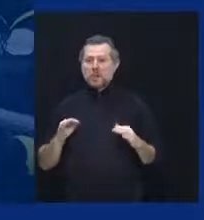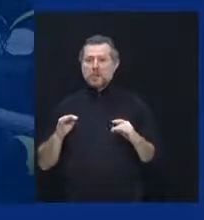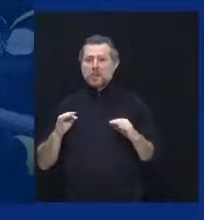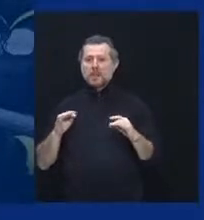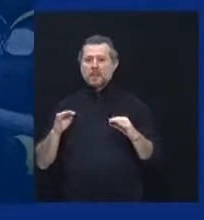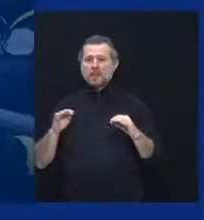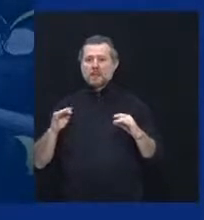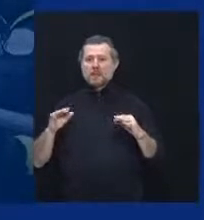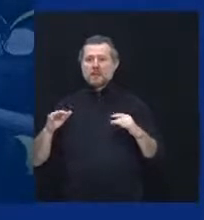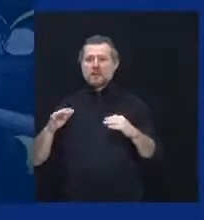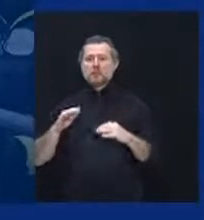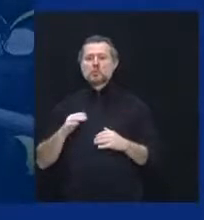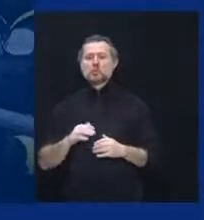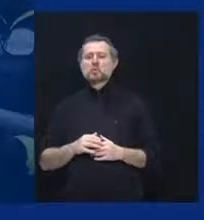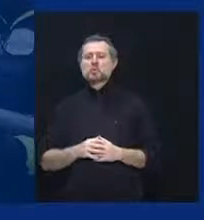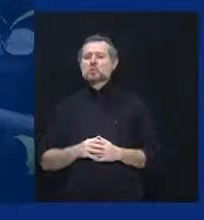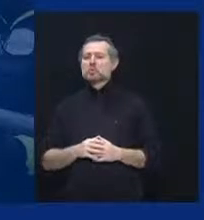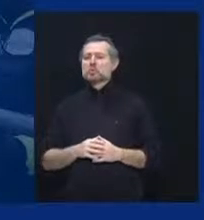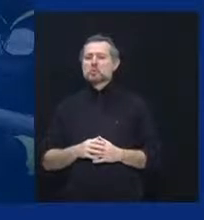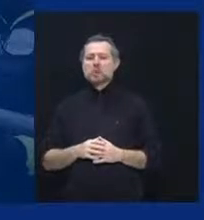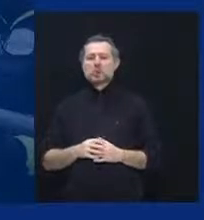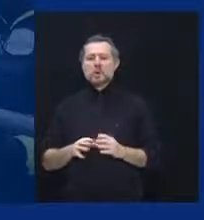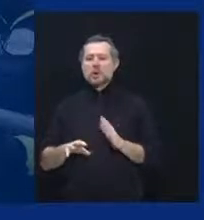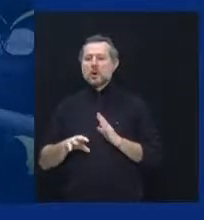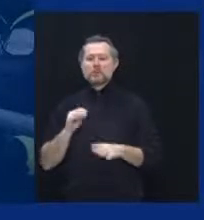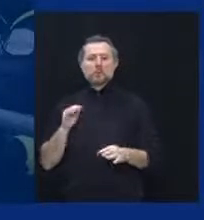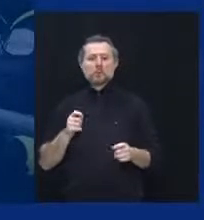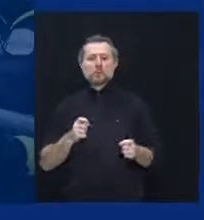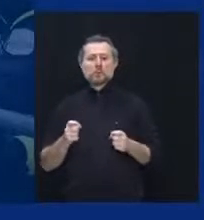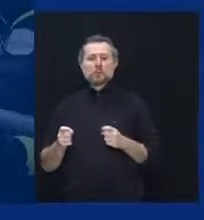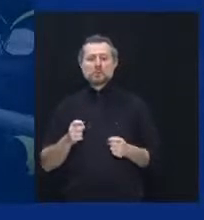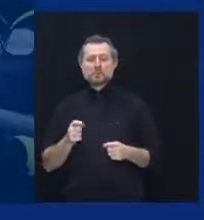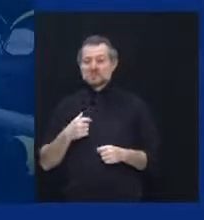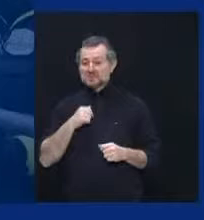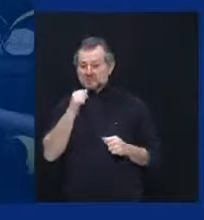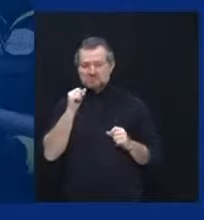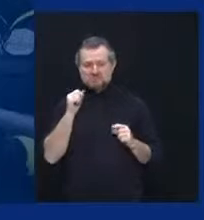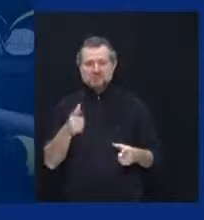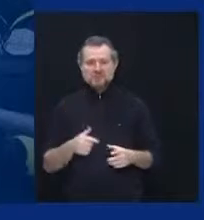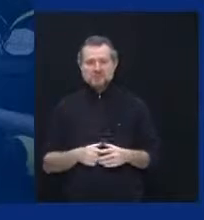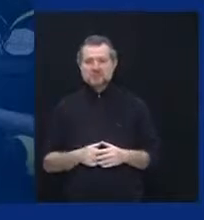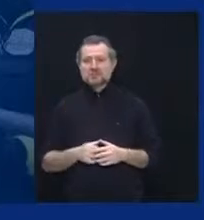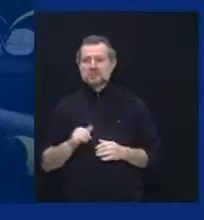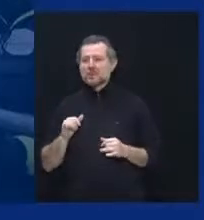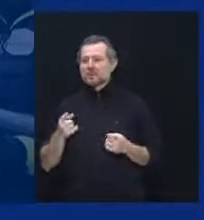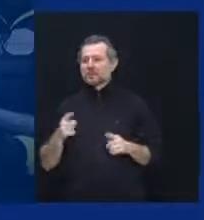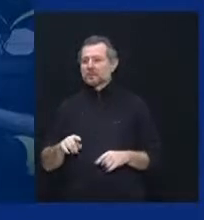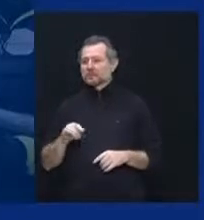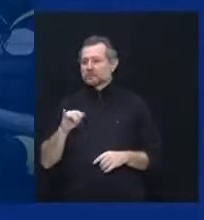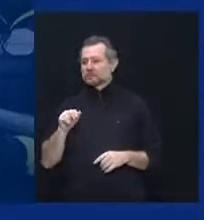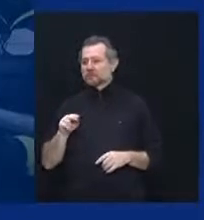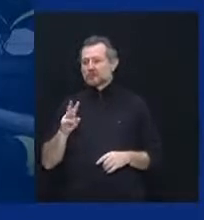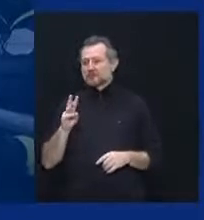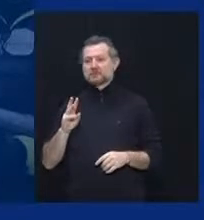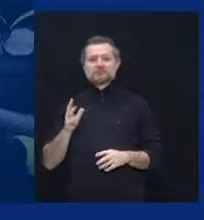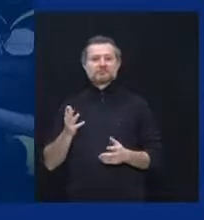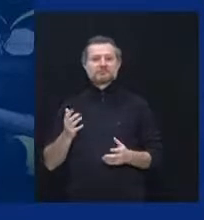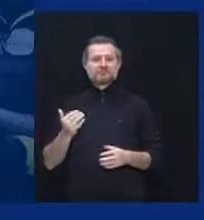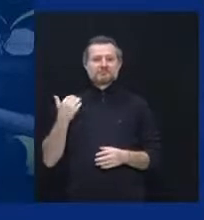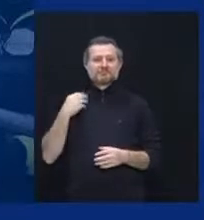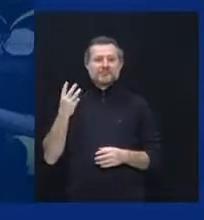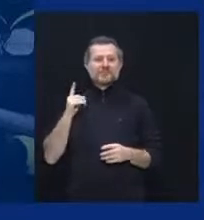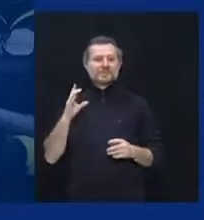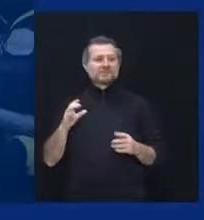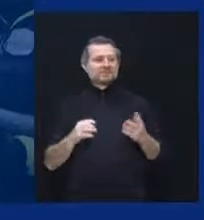surprised when the fire is out of control. That was the lesson of what happened in Washington. And that was